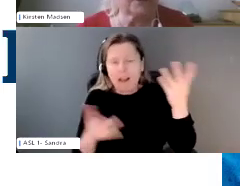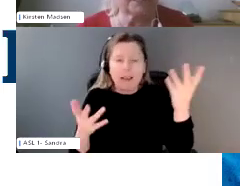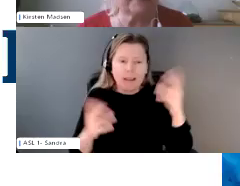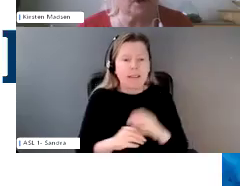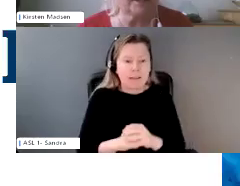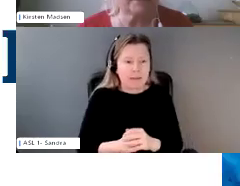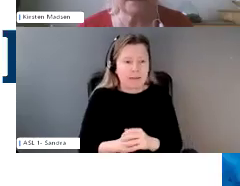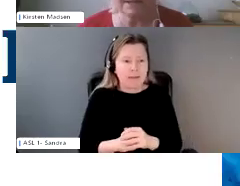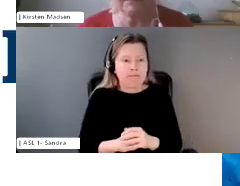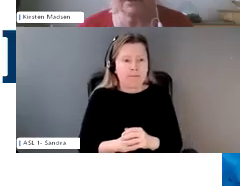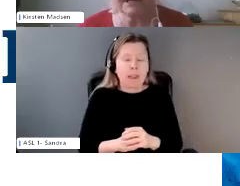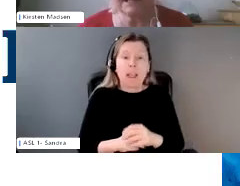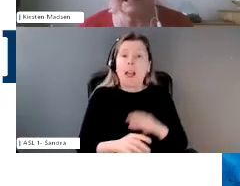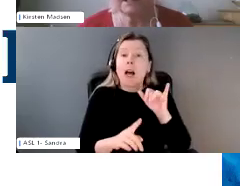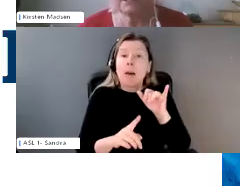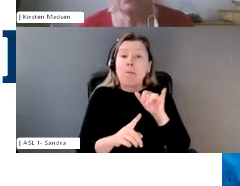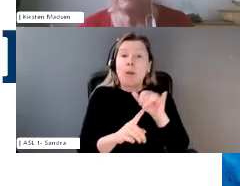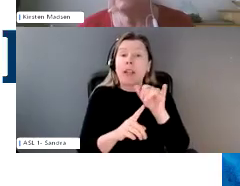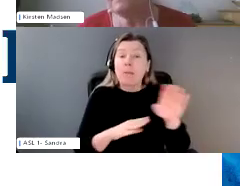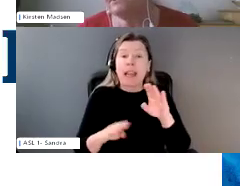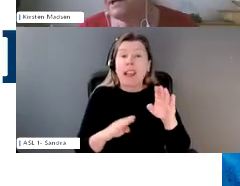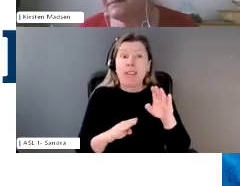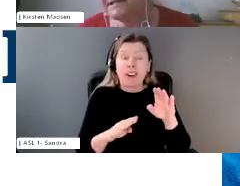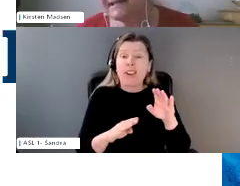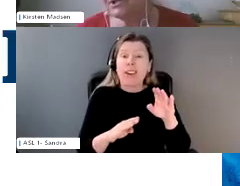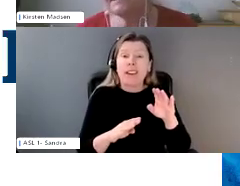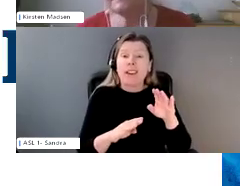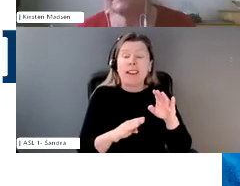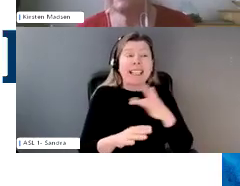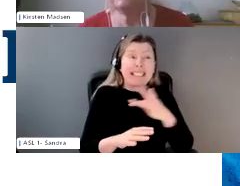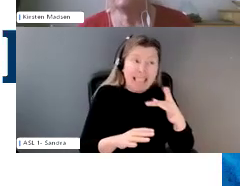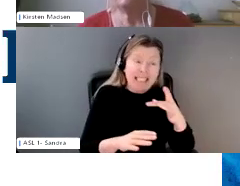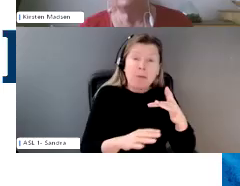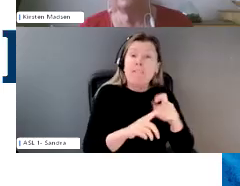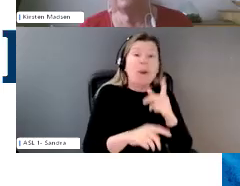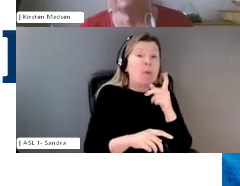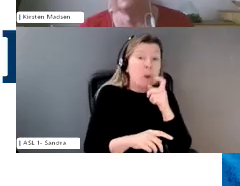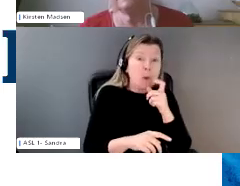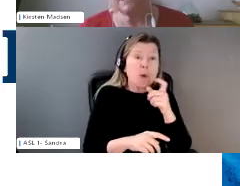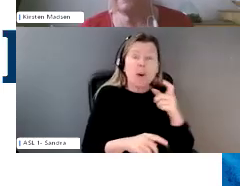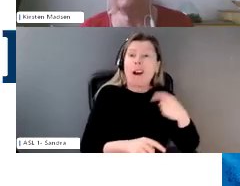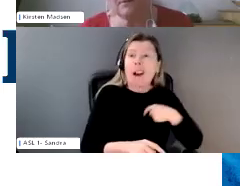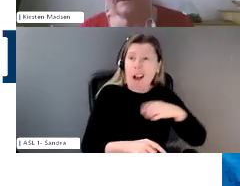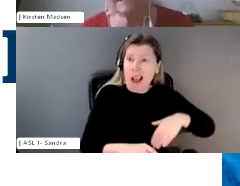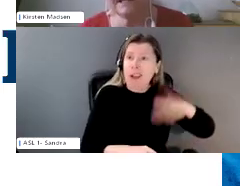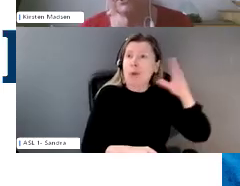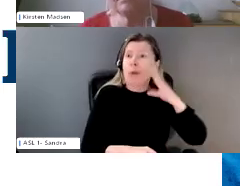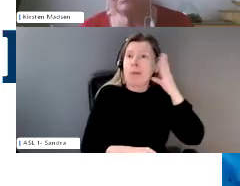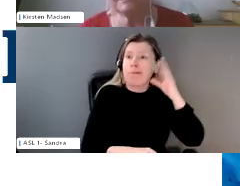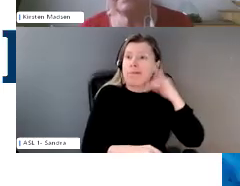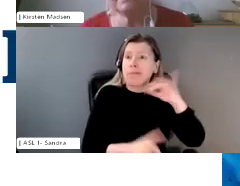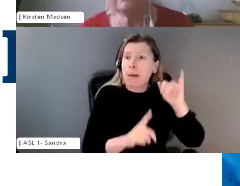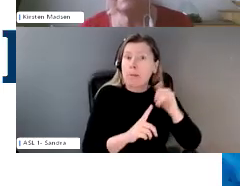often a response to being bullied. We had people come to sessions saying, I'm here because I know I'm engaging